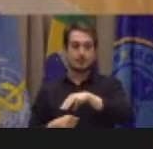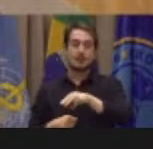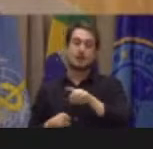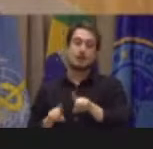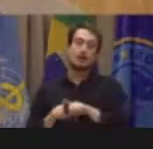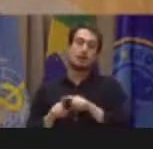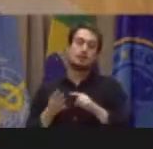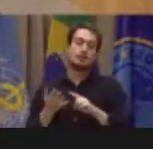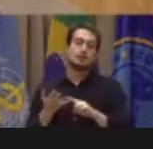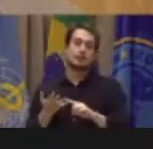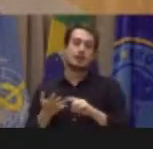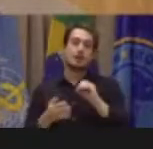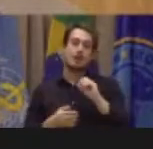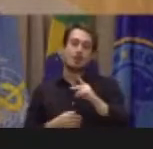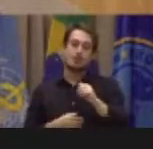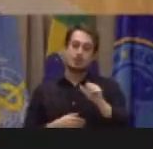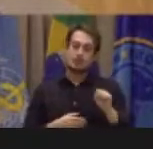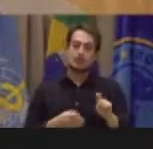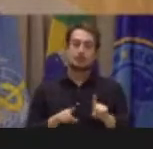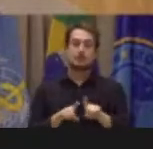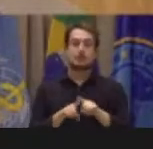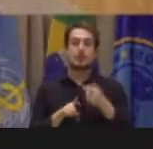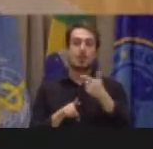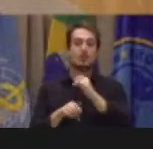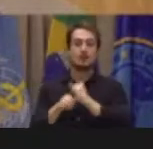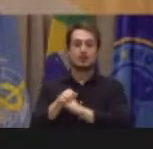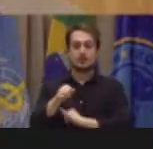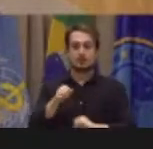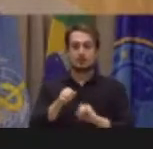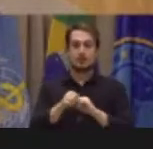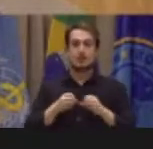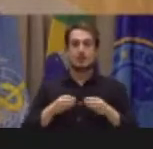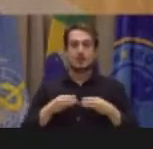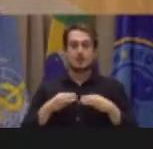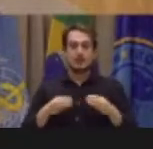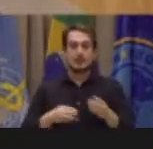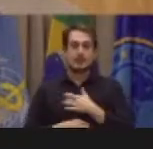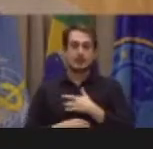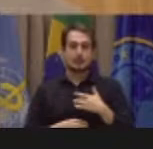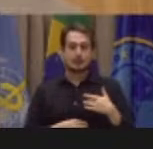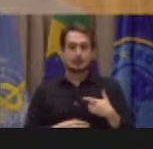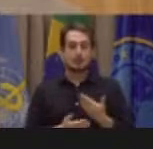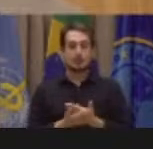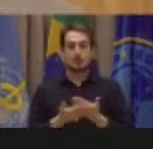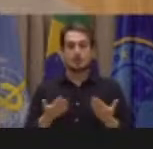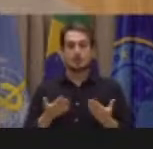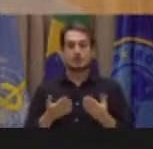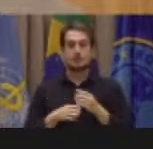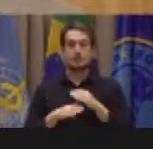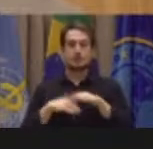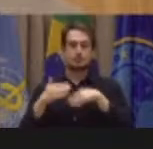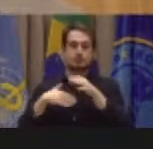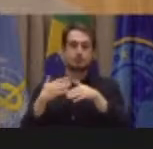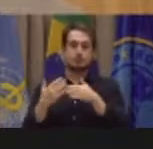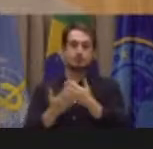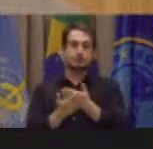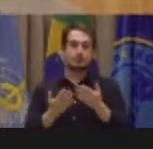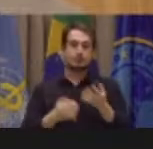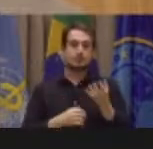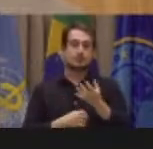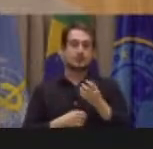here at PAHO and WHO, we have to think in the institutions, and we have to think about our